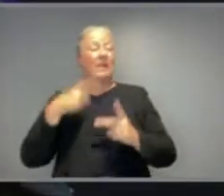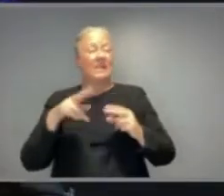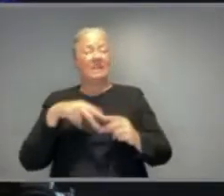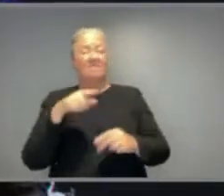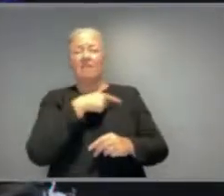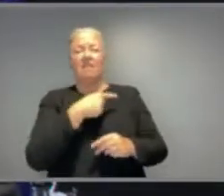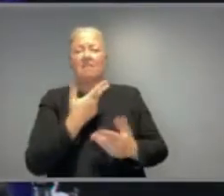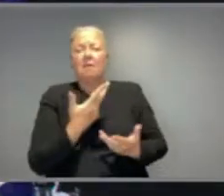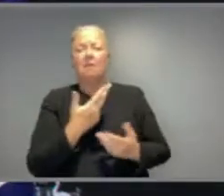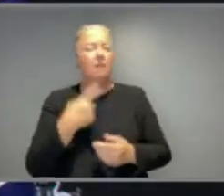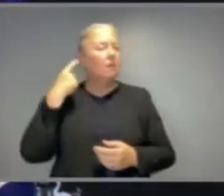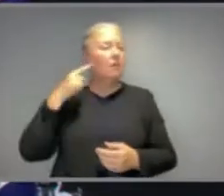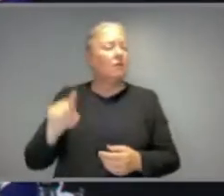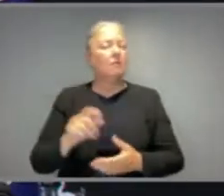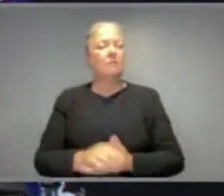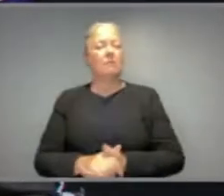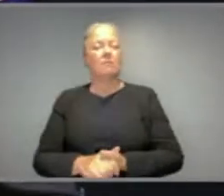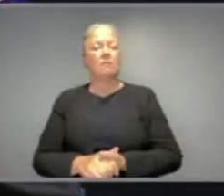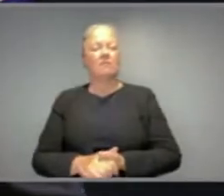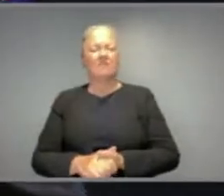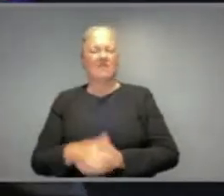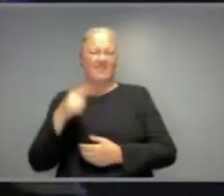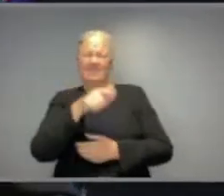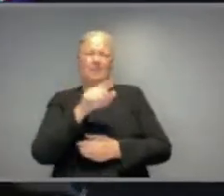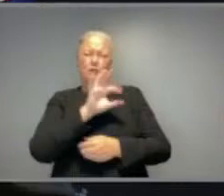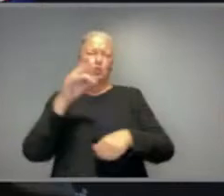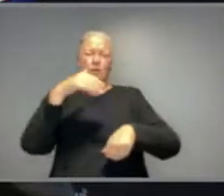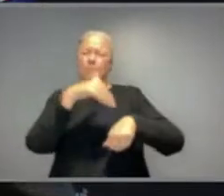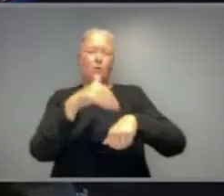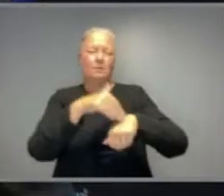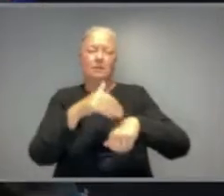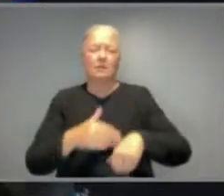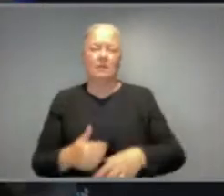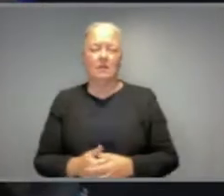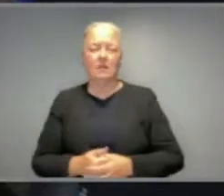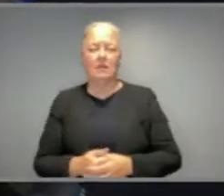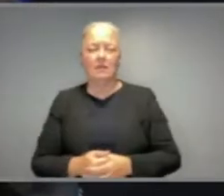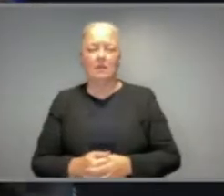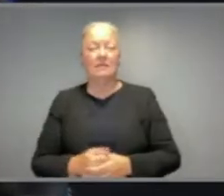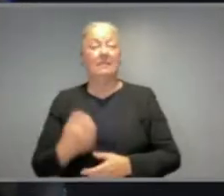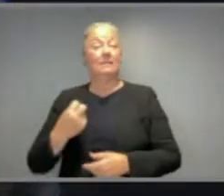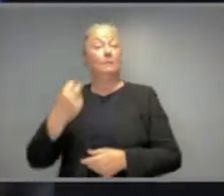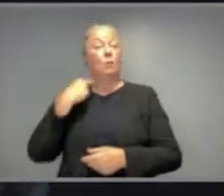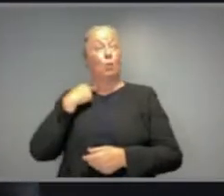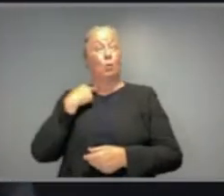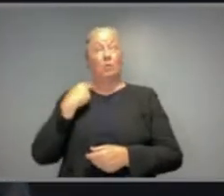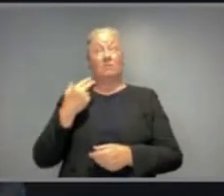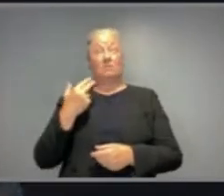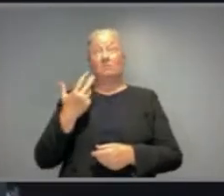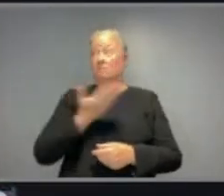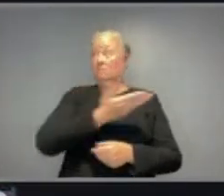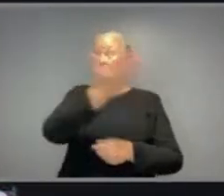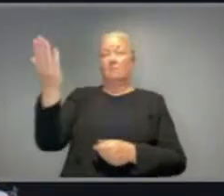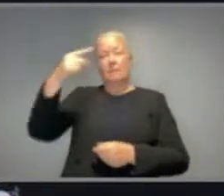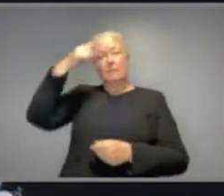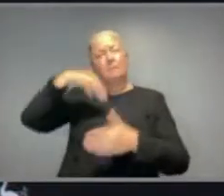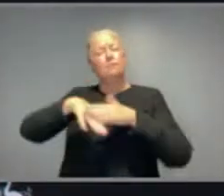my disappointment won't be the issue. The disappointment of the Australian public will be the issue.